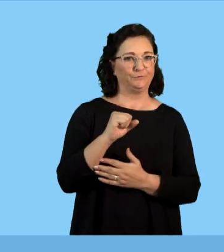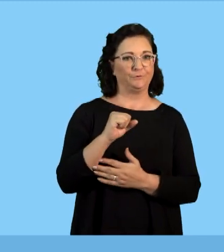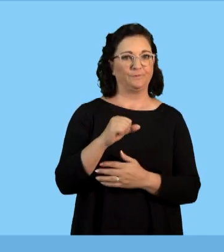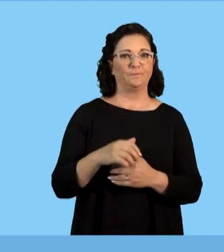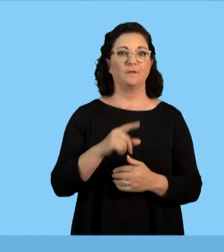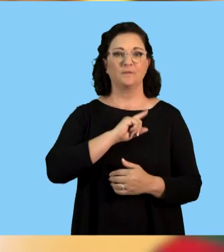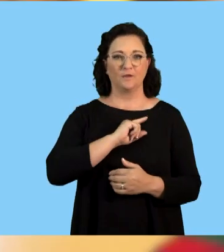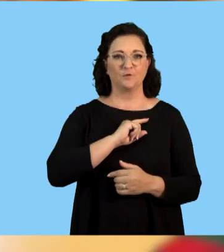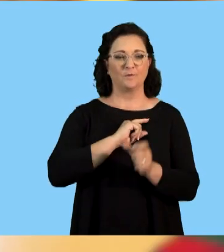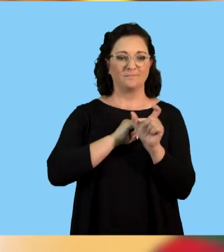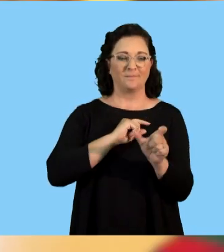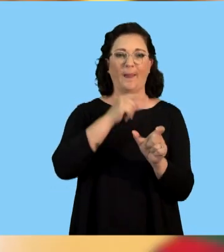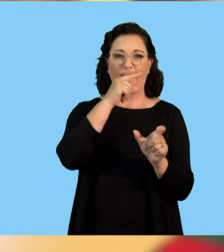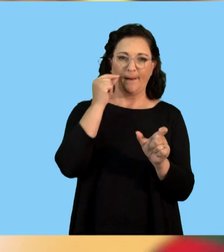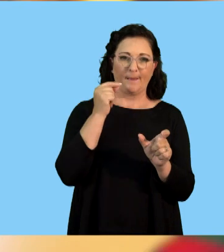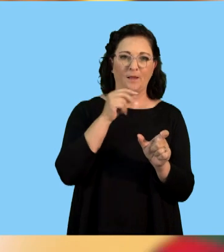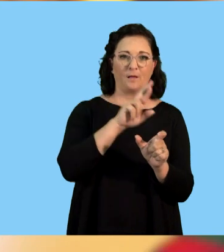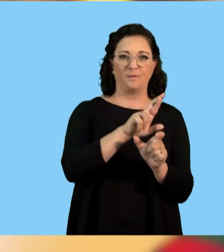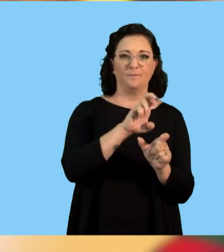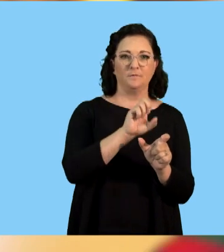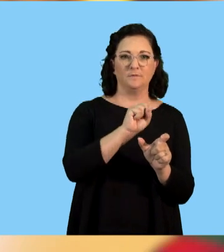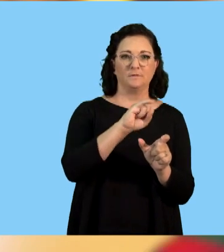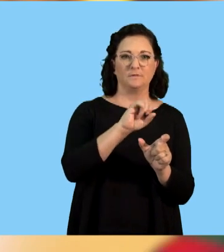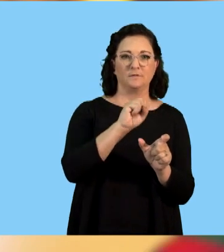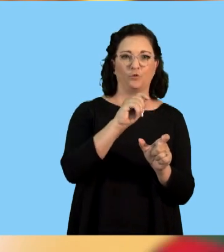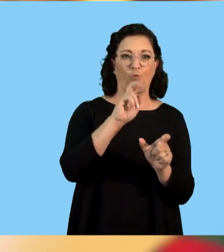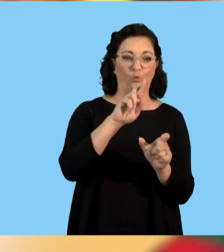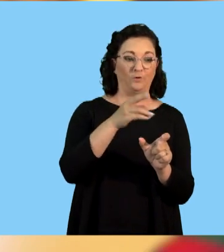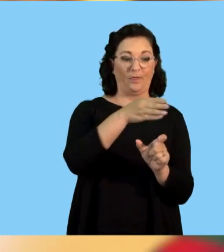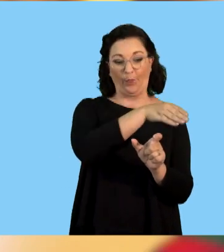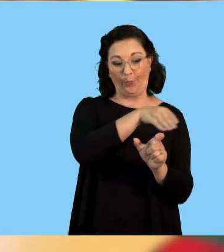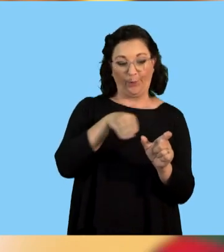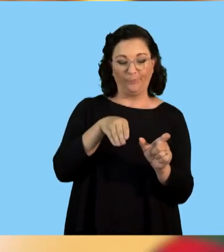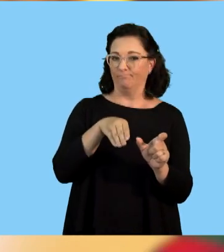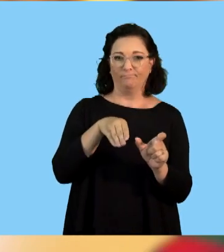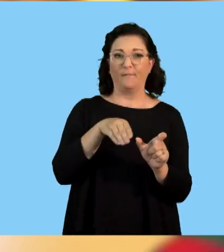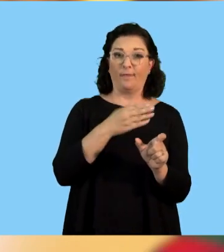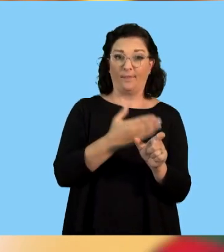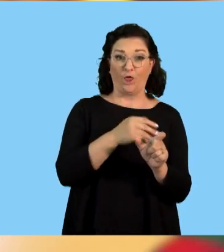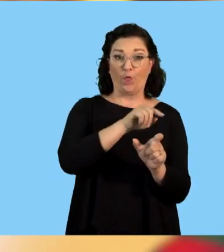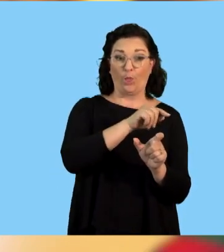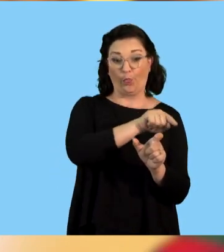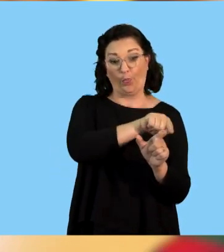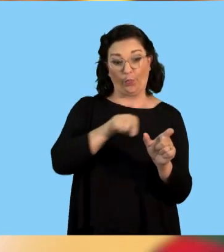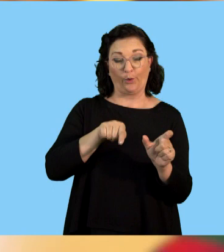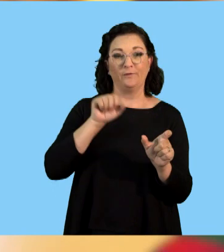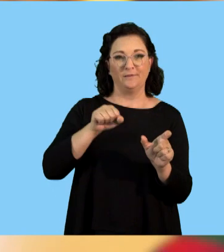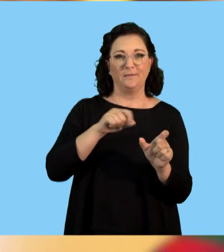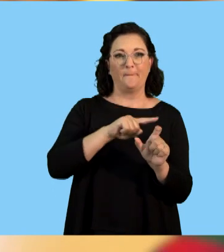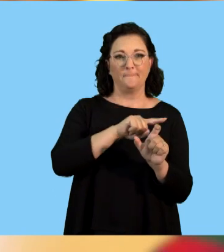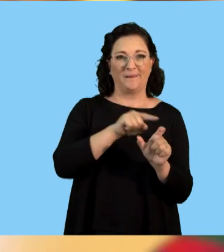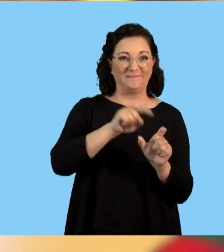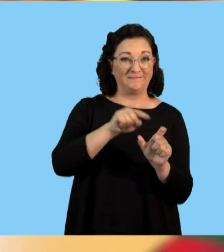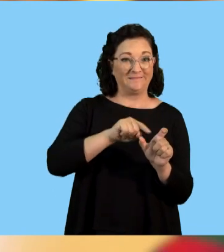or the electrons, hence the name resistor. They are resisting. They don't want the electrons to pass through, but then they do allow them to pass